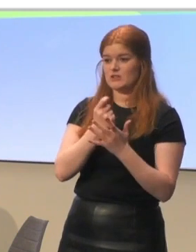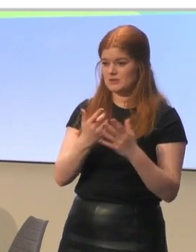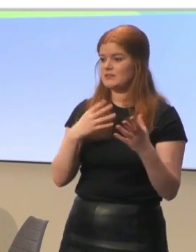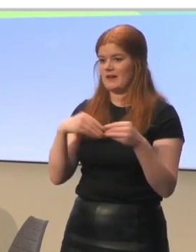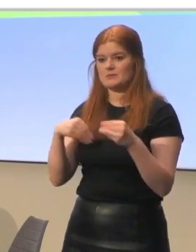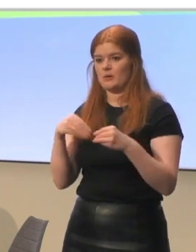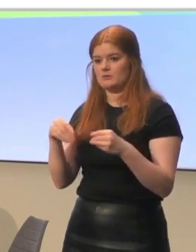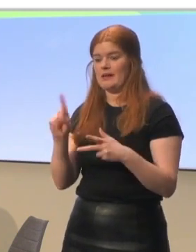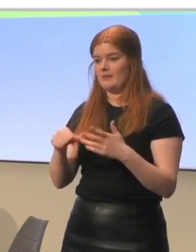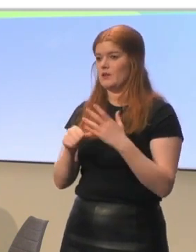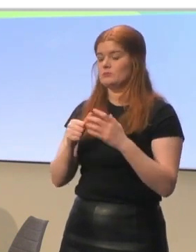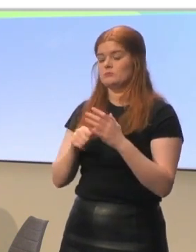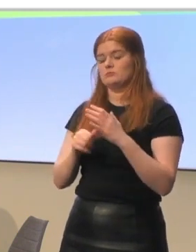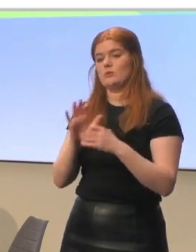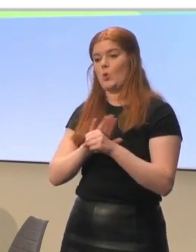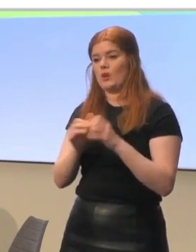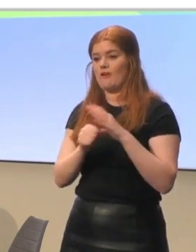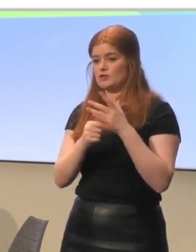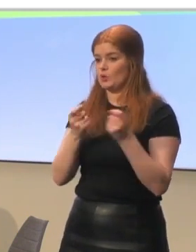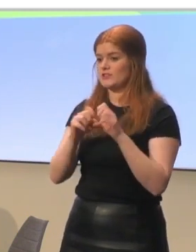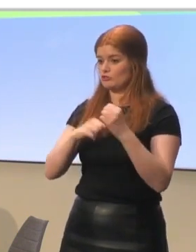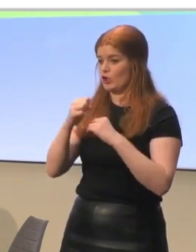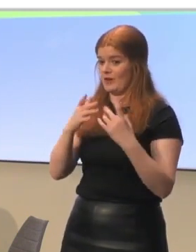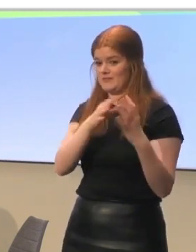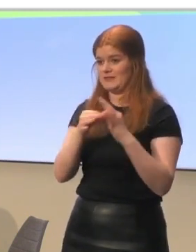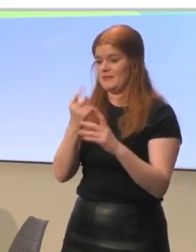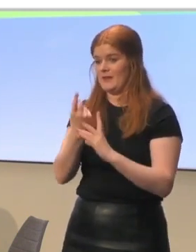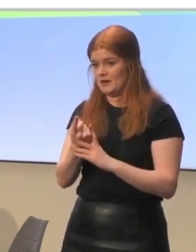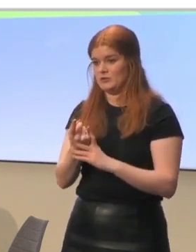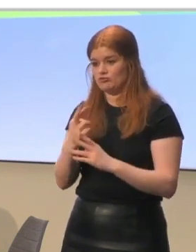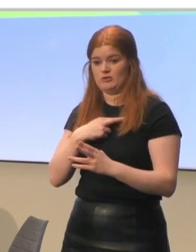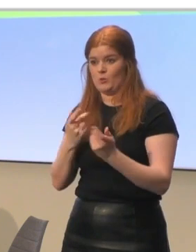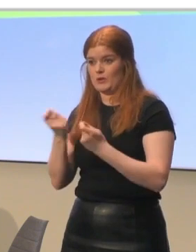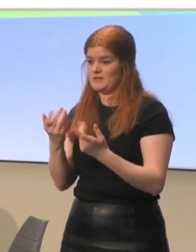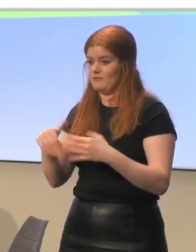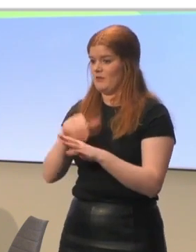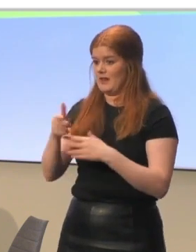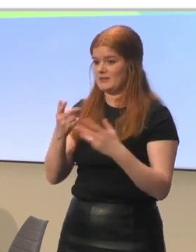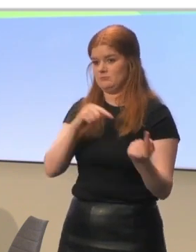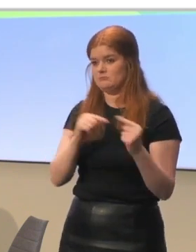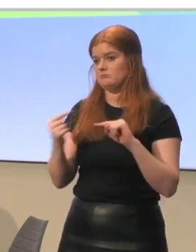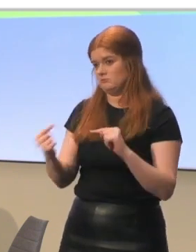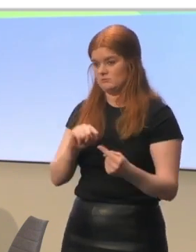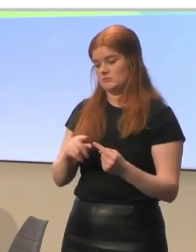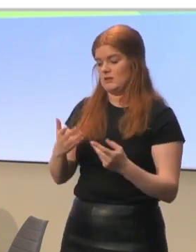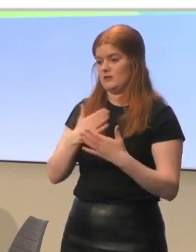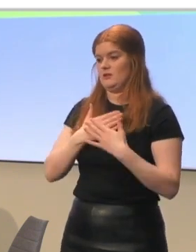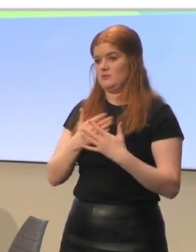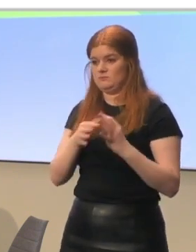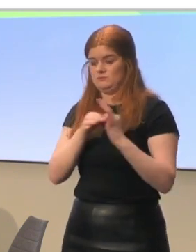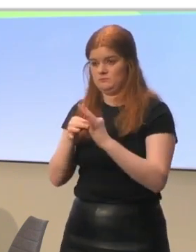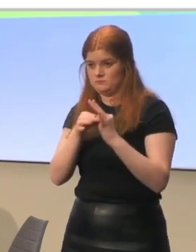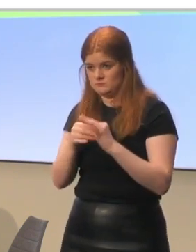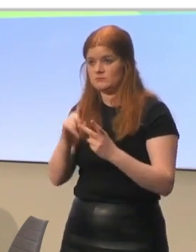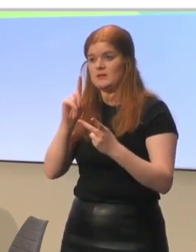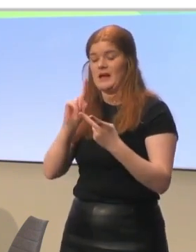local authority coordination structures, there's a linkage there. The REALT coordinator is part of that, and vice versa, the local authority can feed into it.